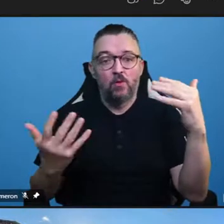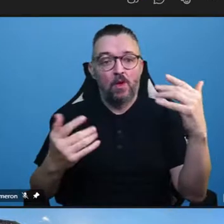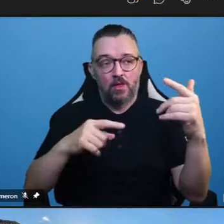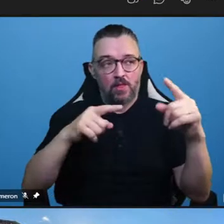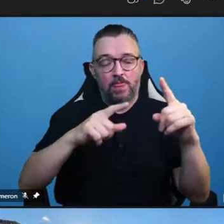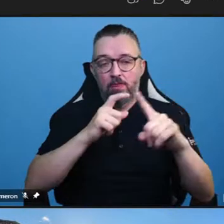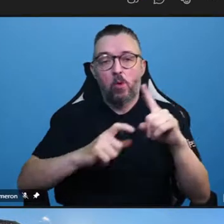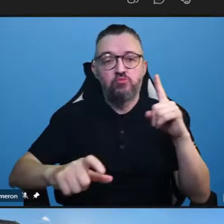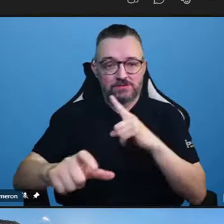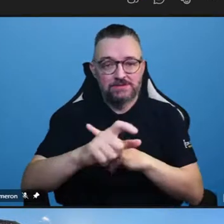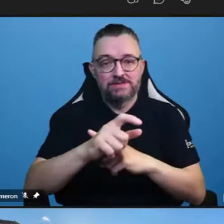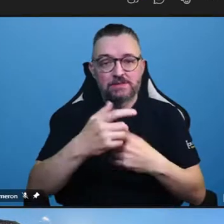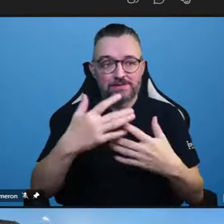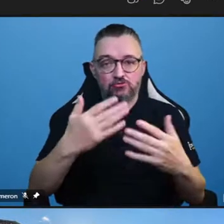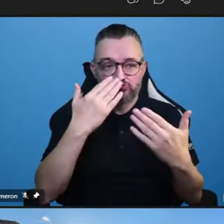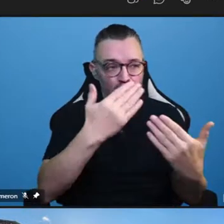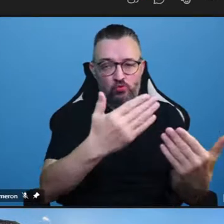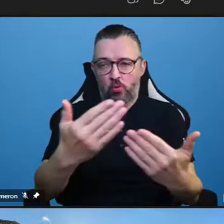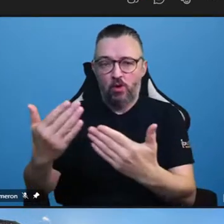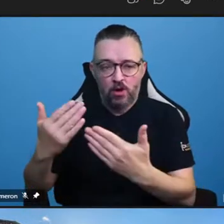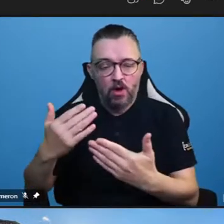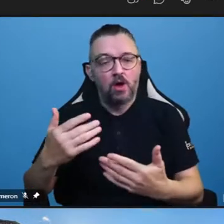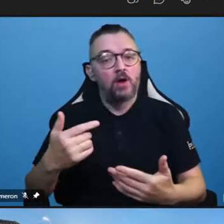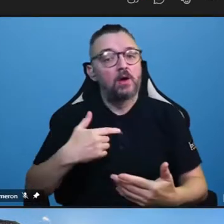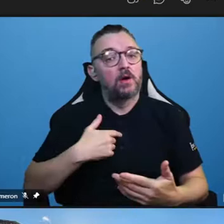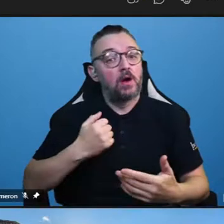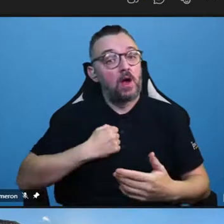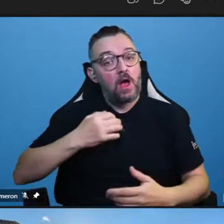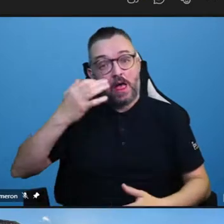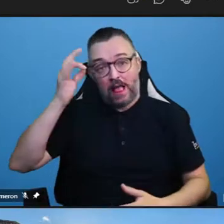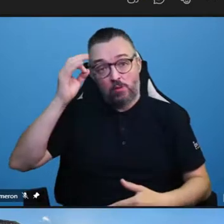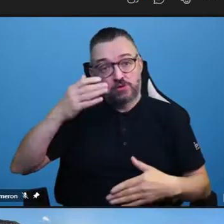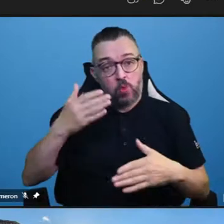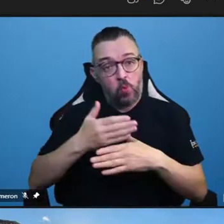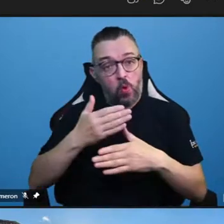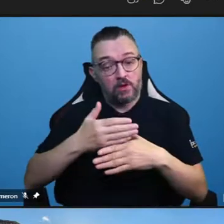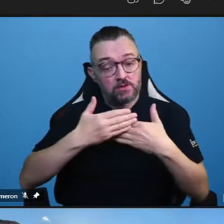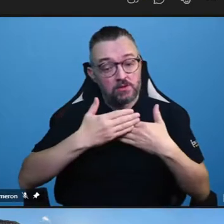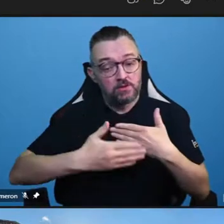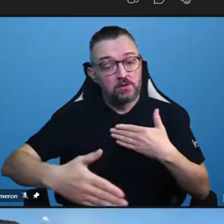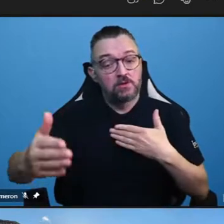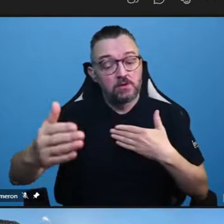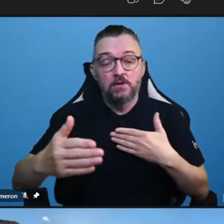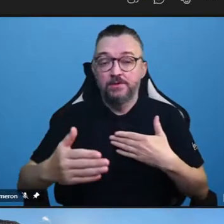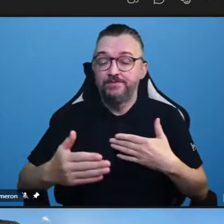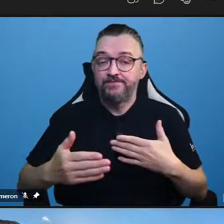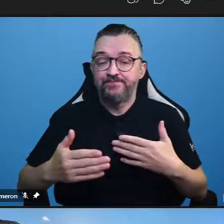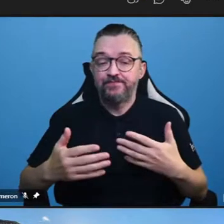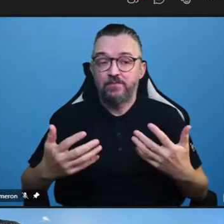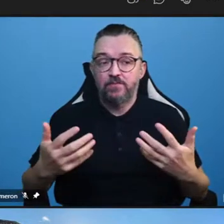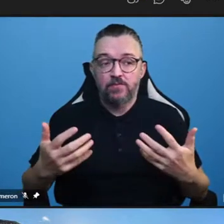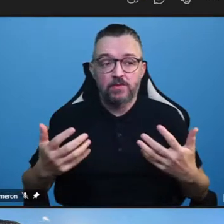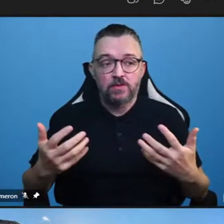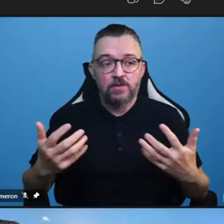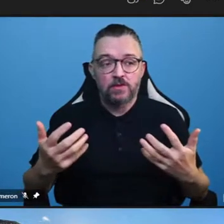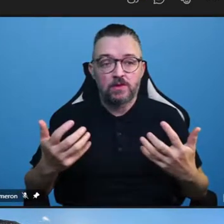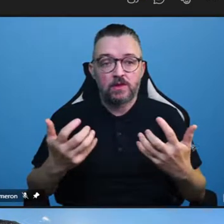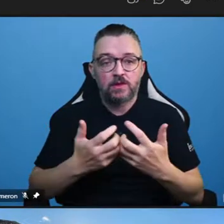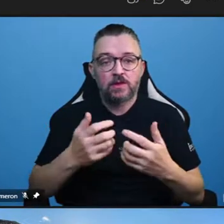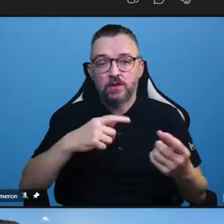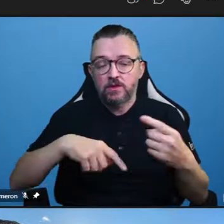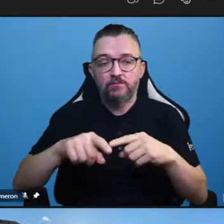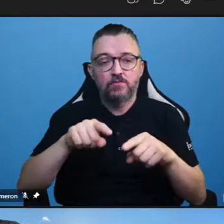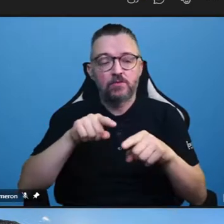communities, and a lot of work for us as councillors going forward and how we help with trying